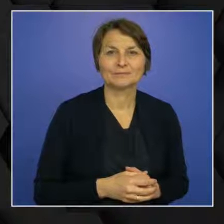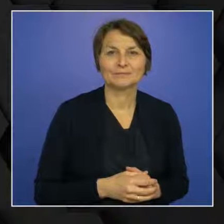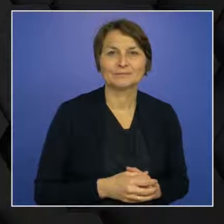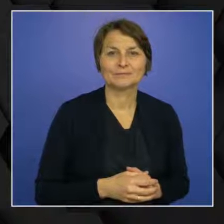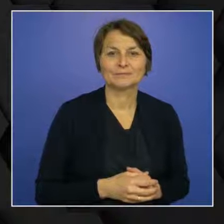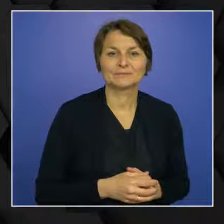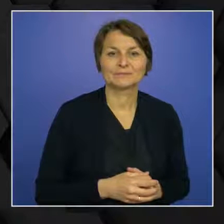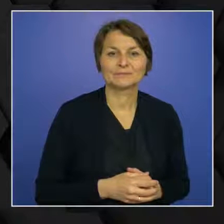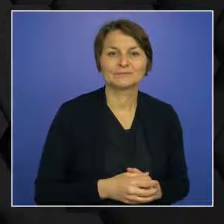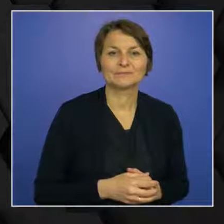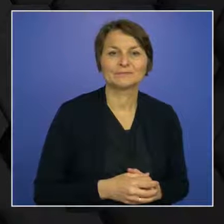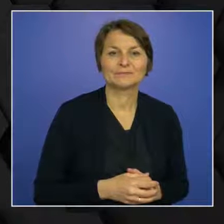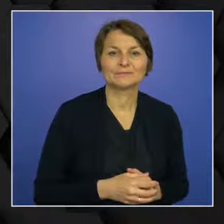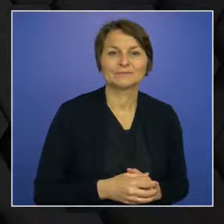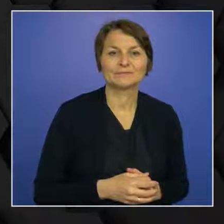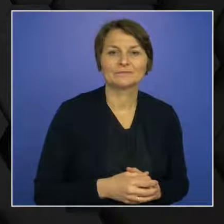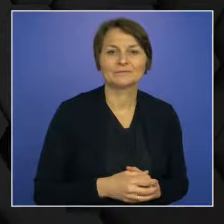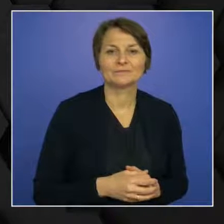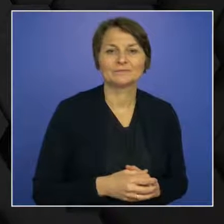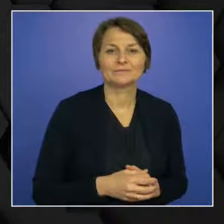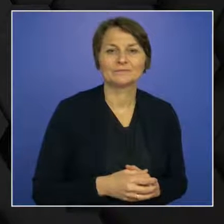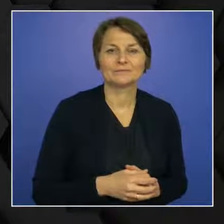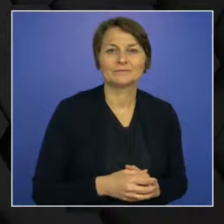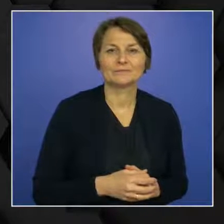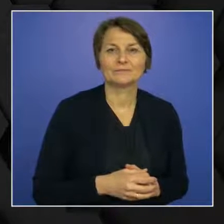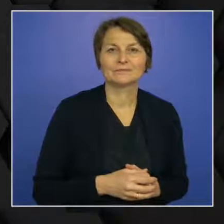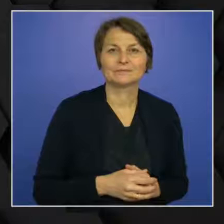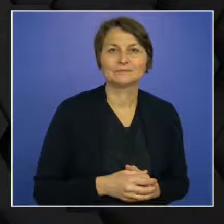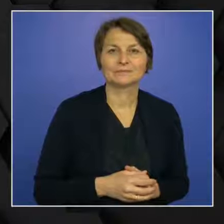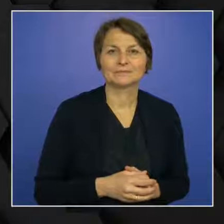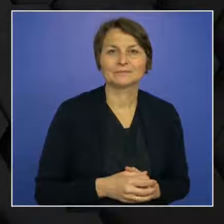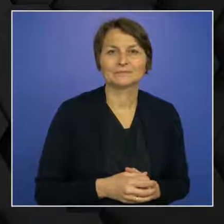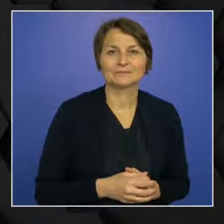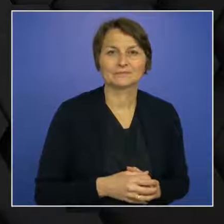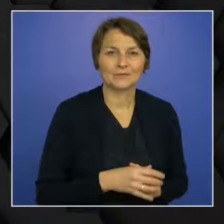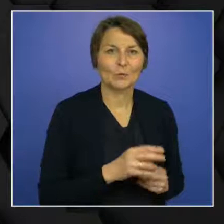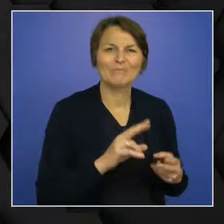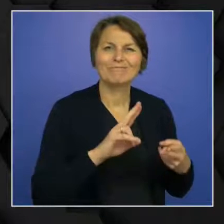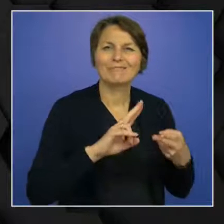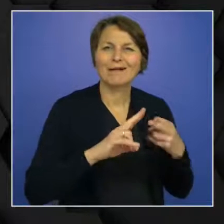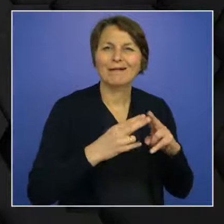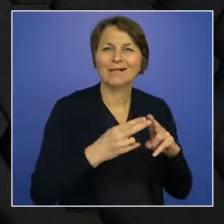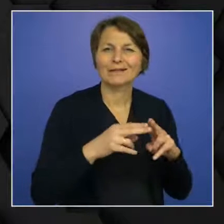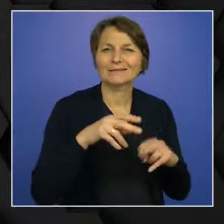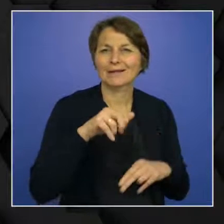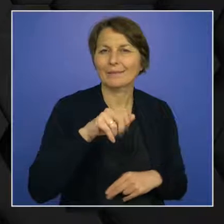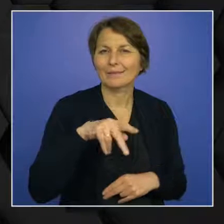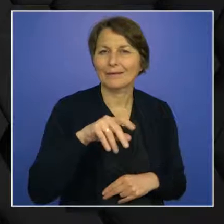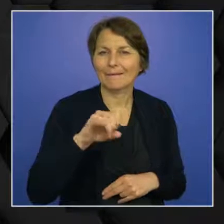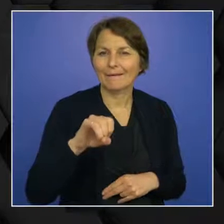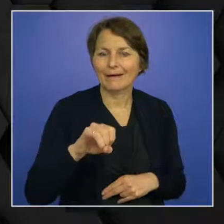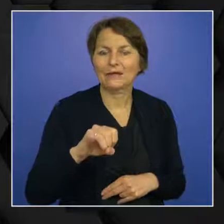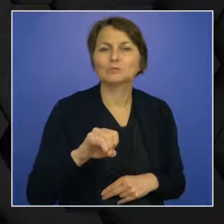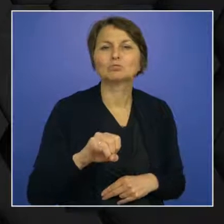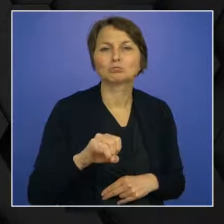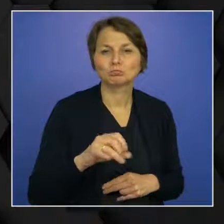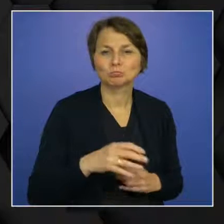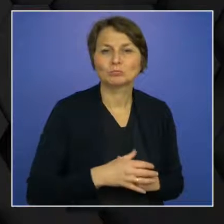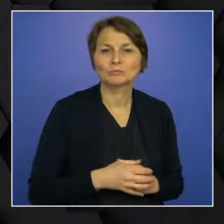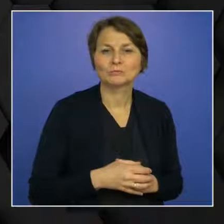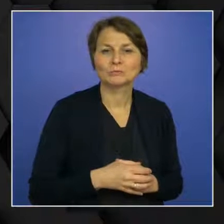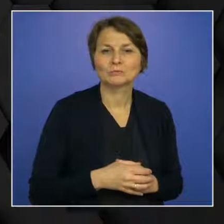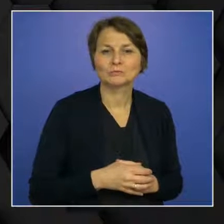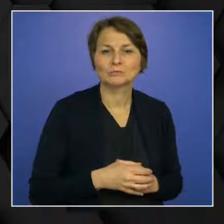We don't need the classic APIs here. Select this one. We don't need any identity. Yes, we have all